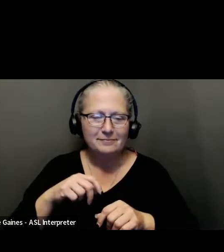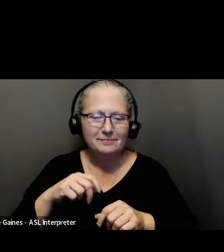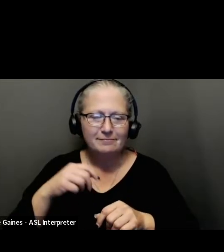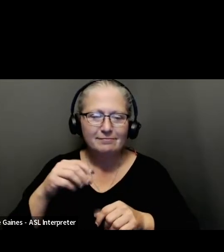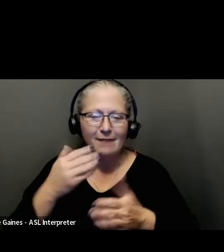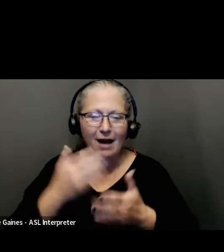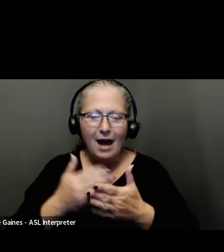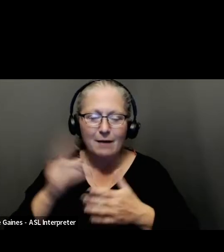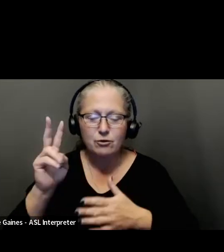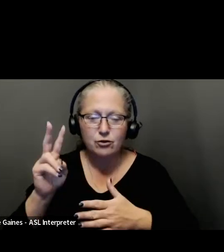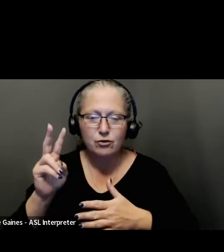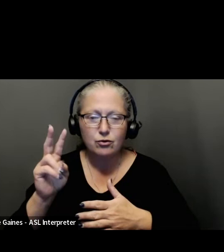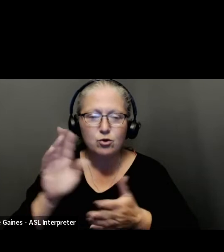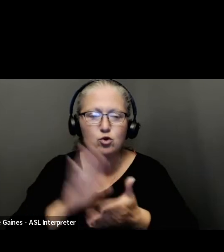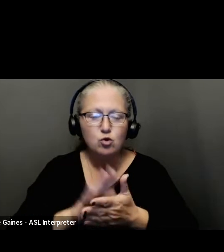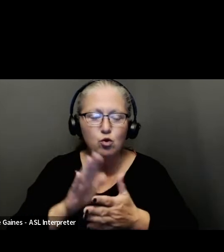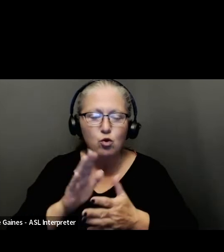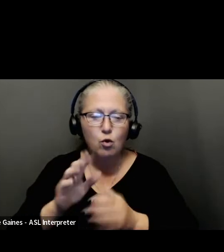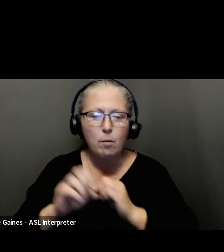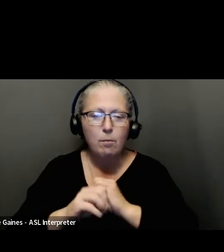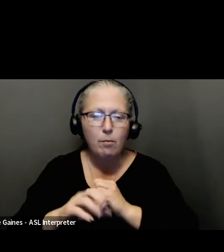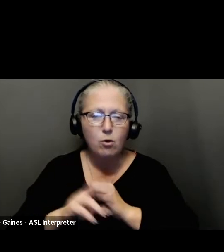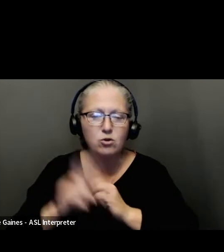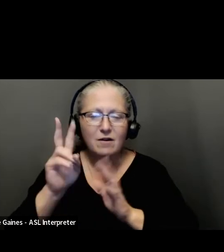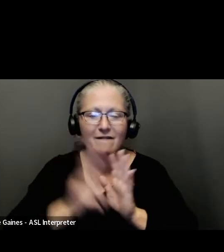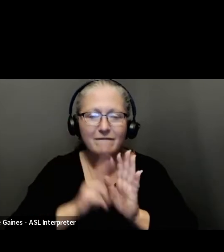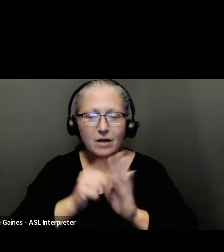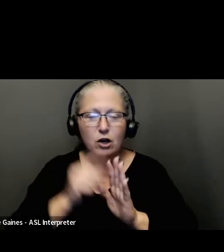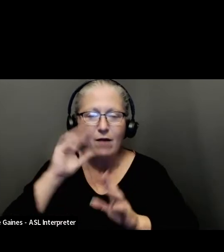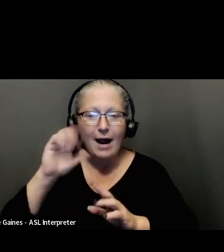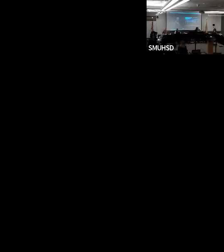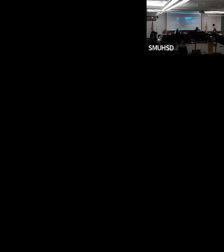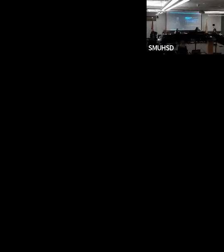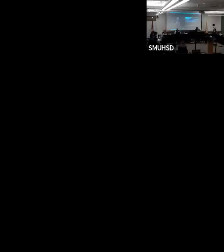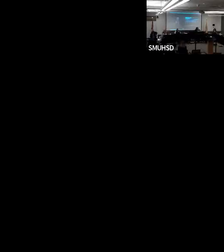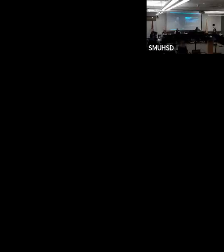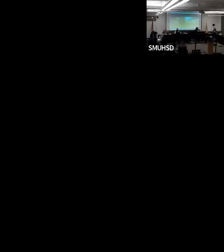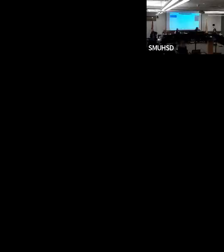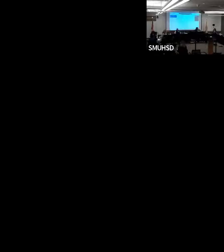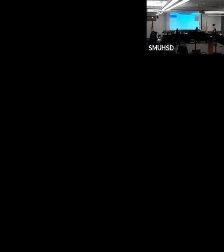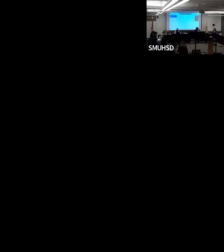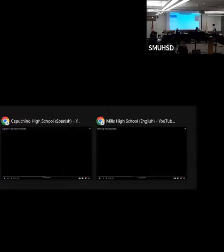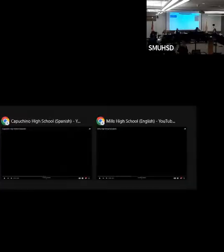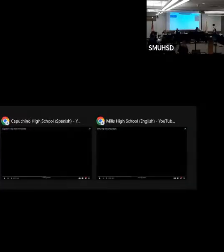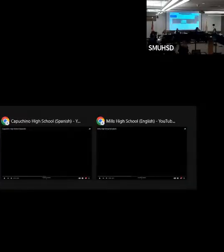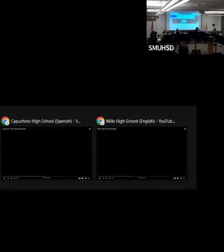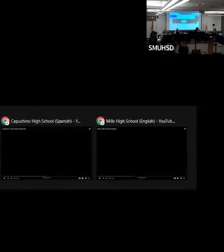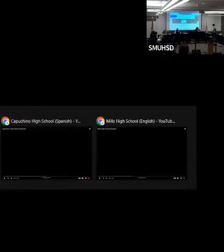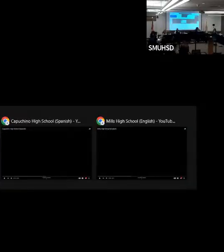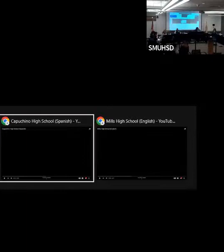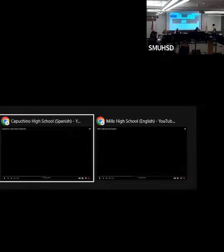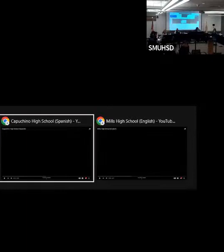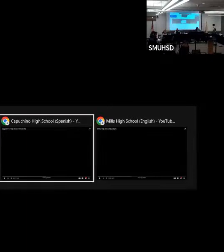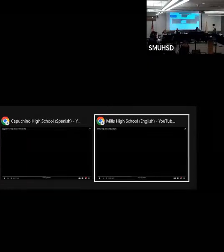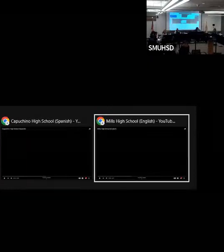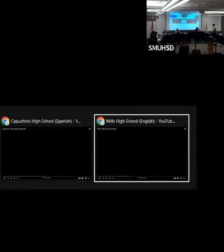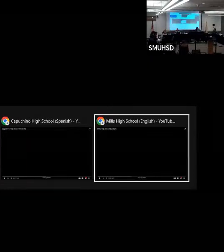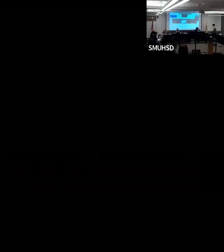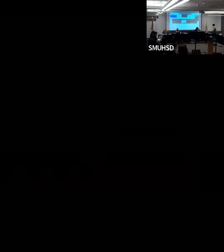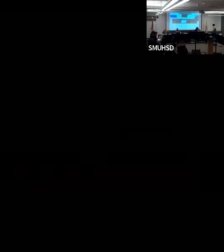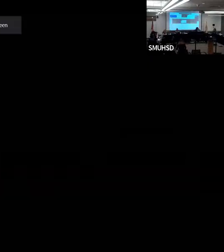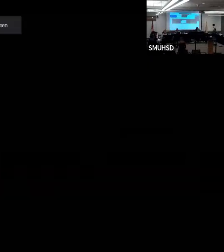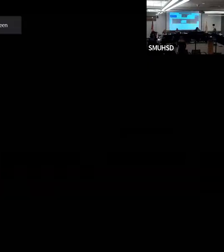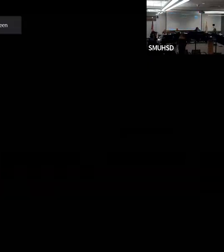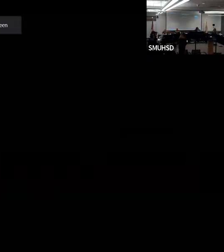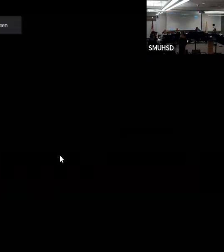item 2, school promotional videos for Cappuccino and Mills High School. I wanted to introduce Laura